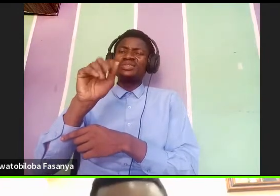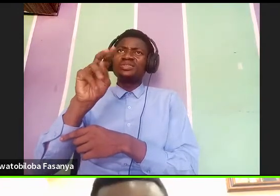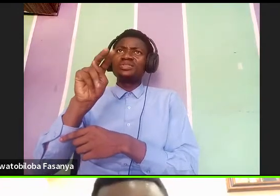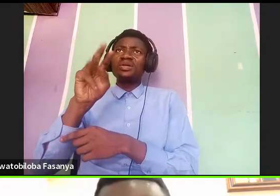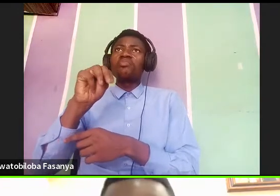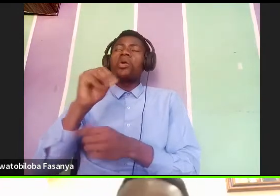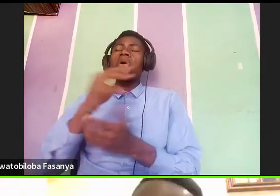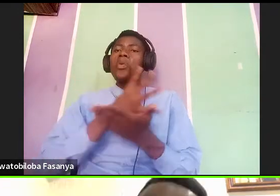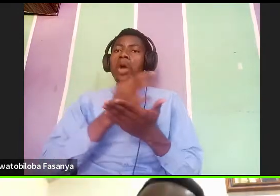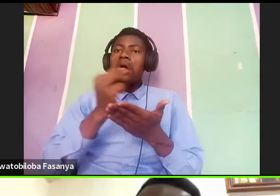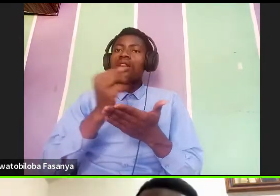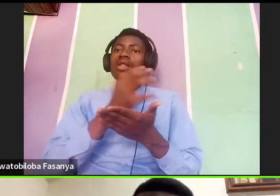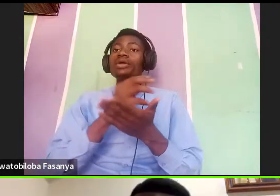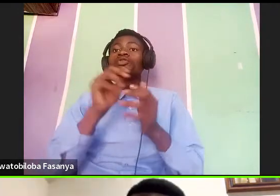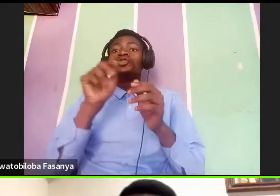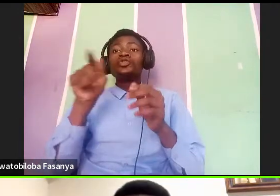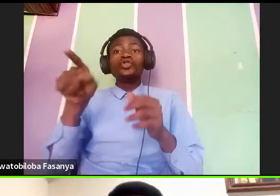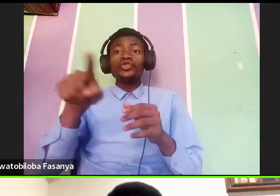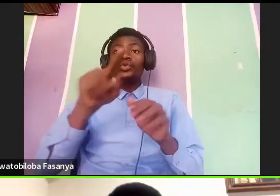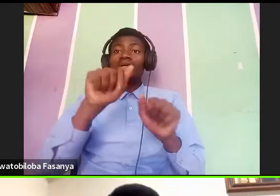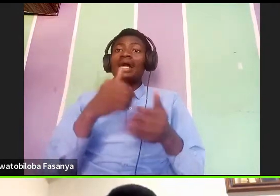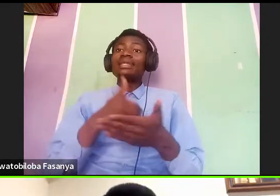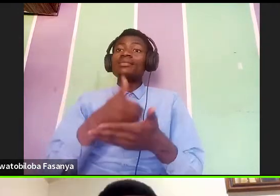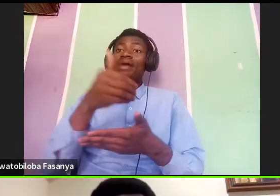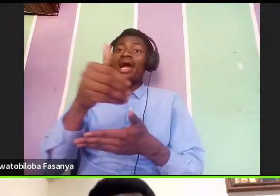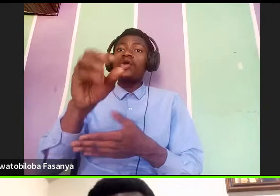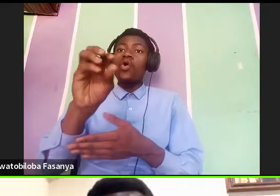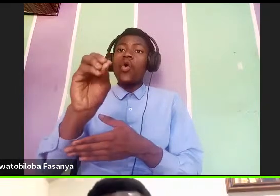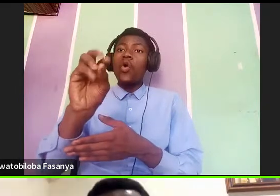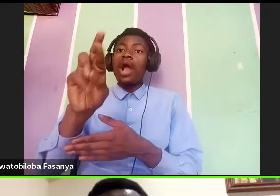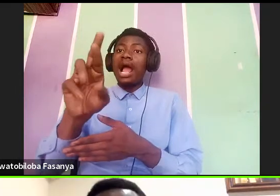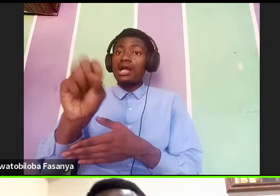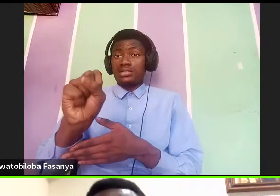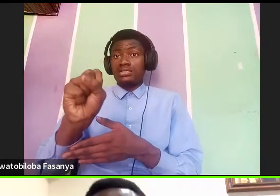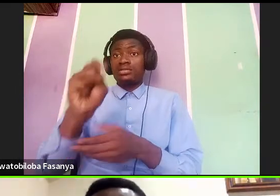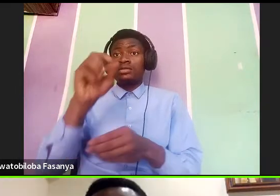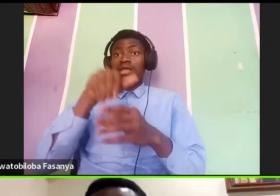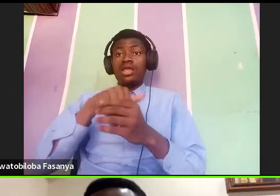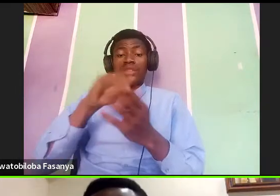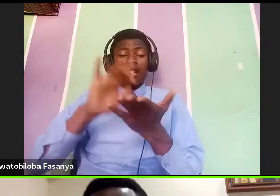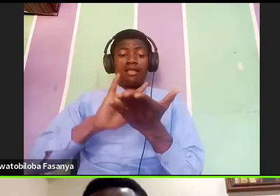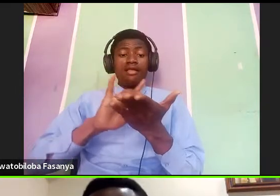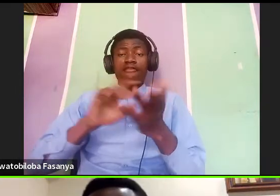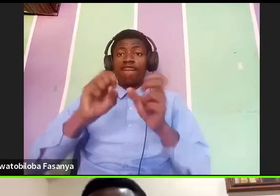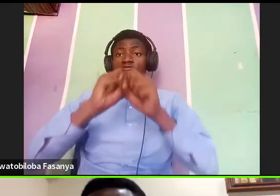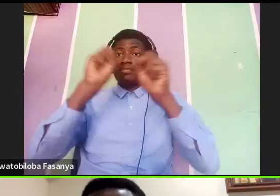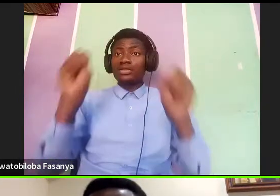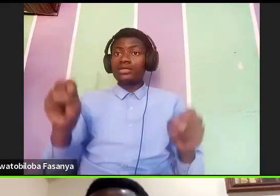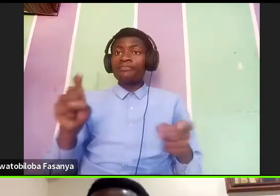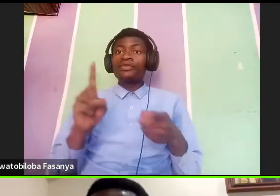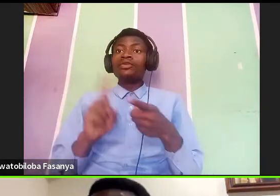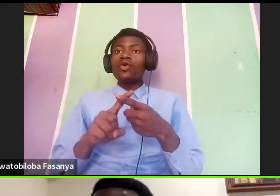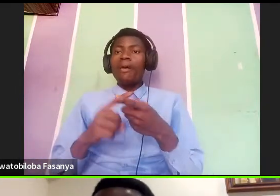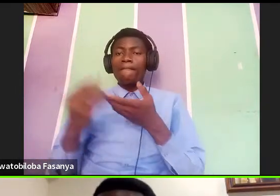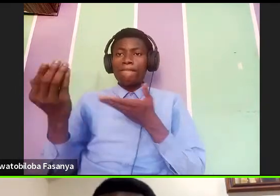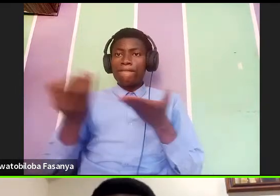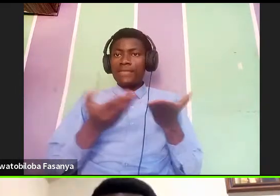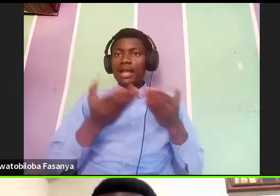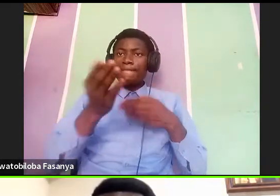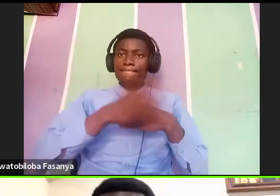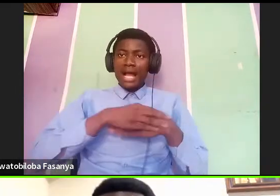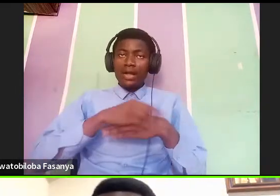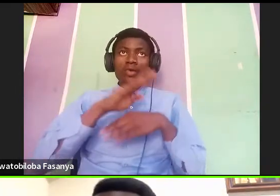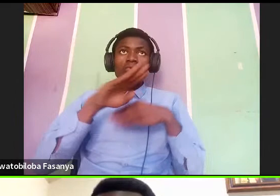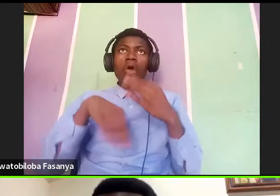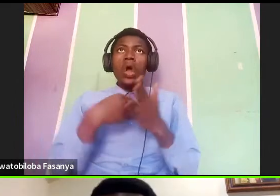pharmacy to replace those important substances that are lost. Sometimes you may find yourself in places where even